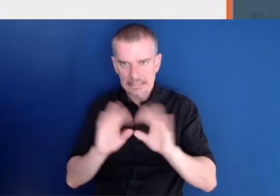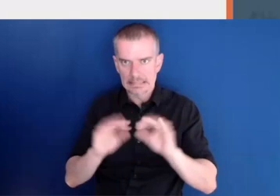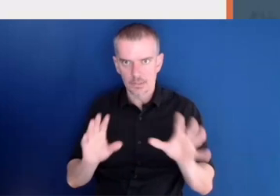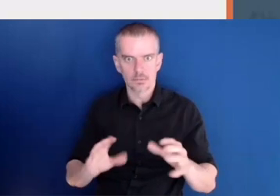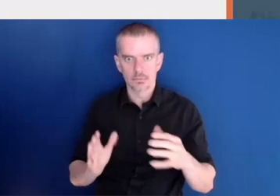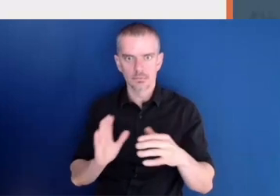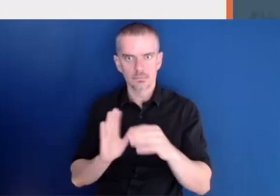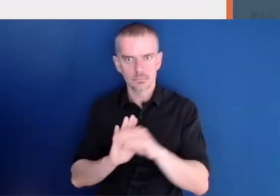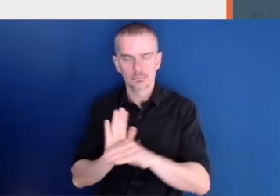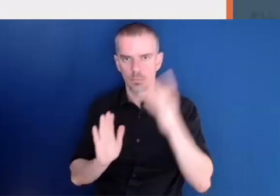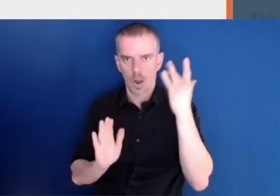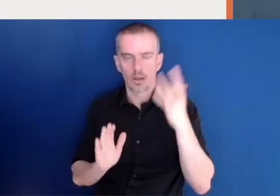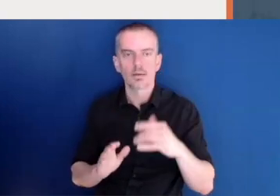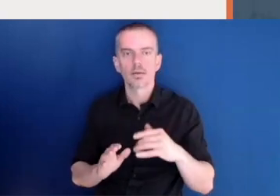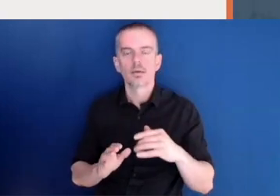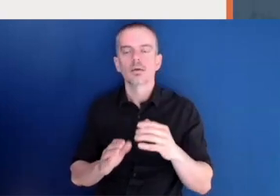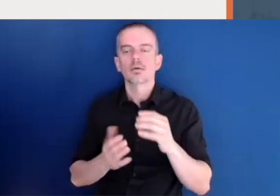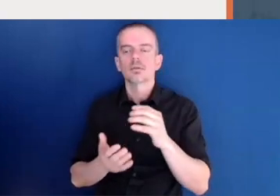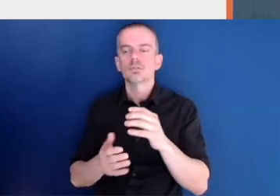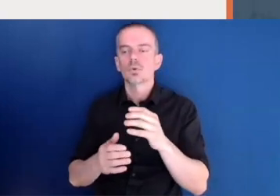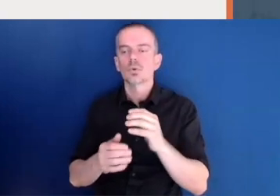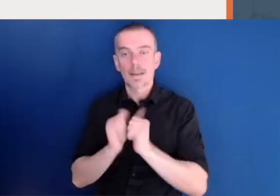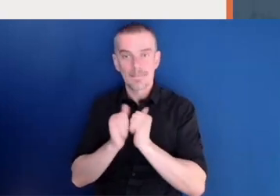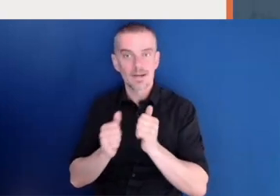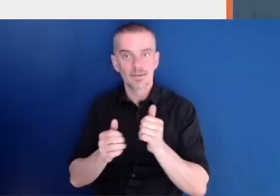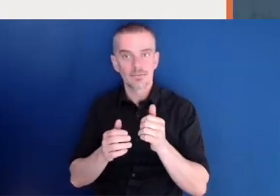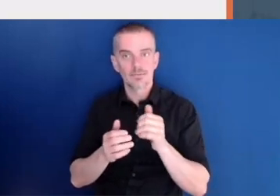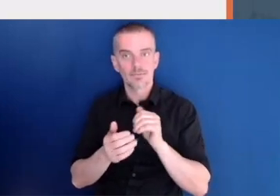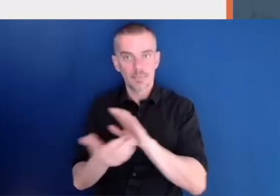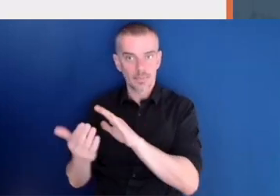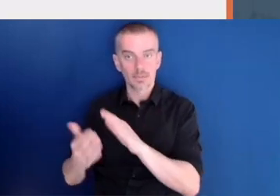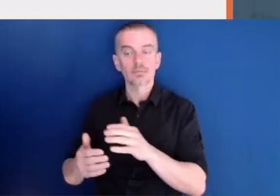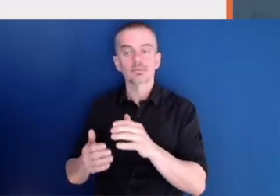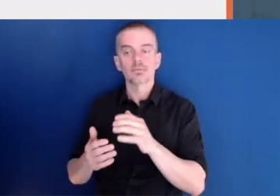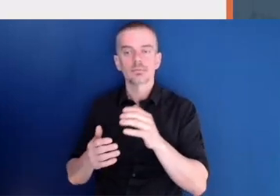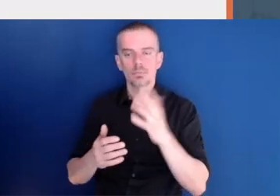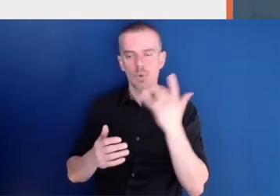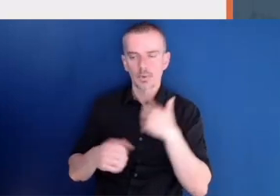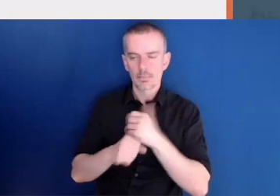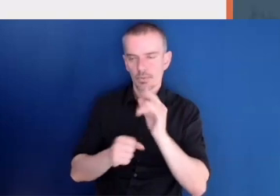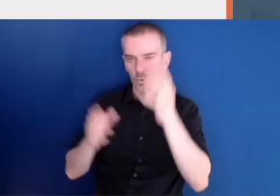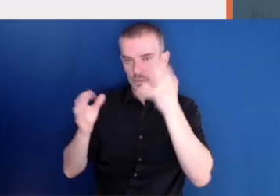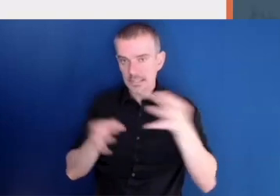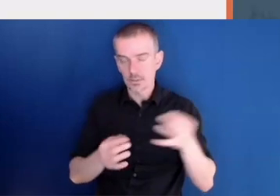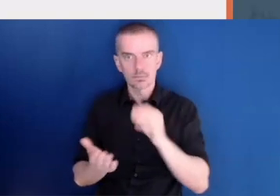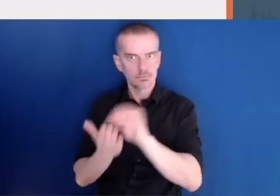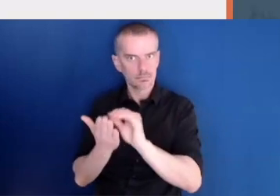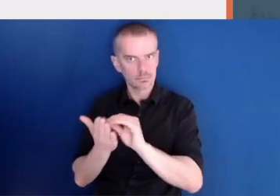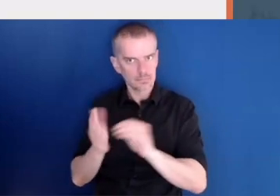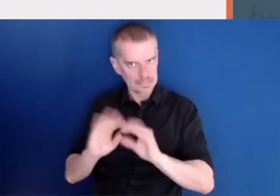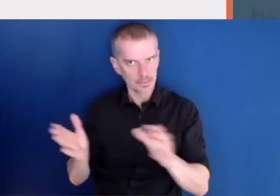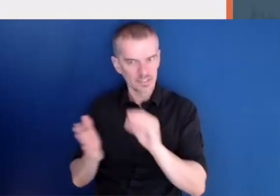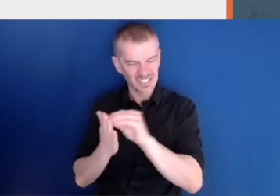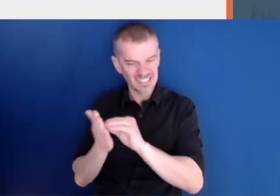documenting the competitive procurement methods that we're using and our decision making, as well as the